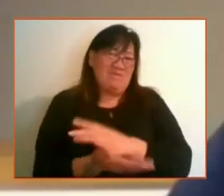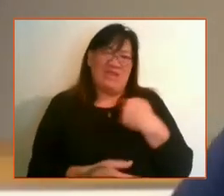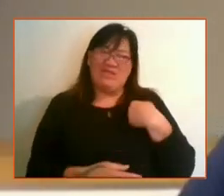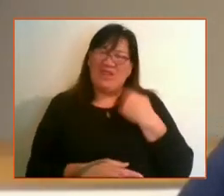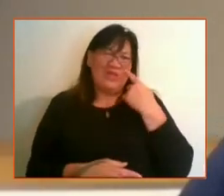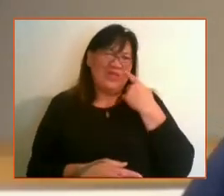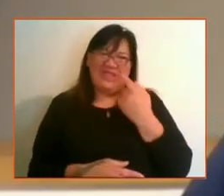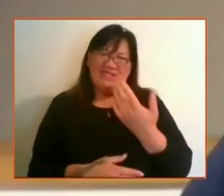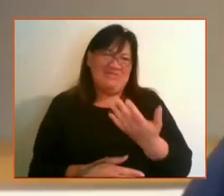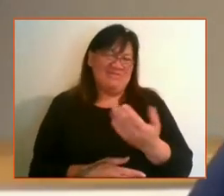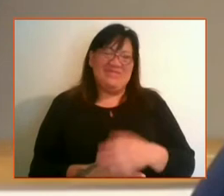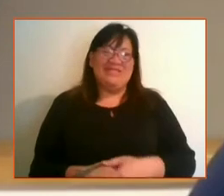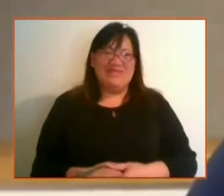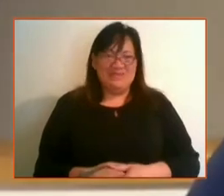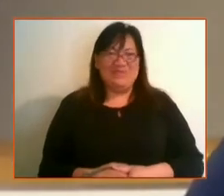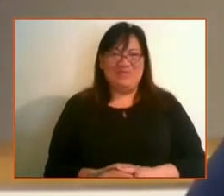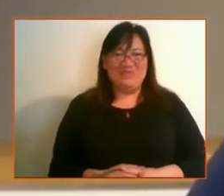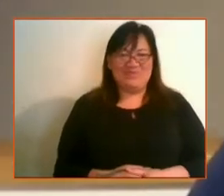challenging.